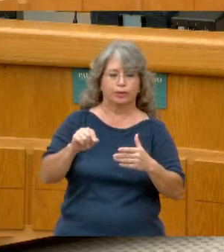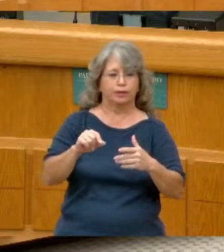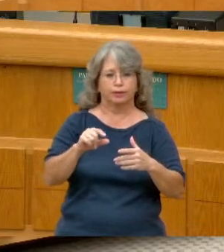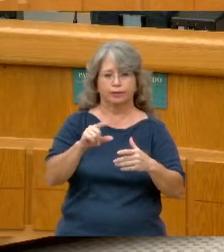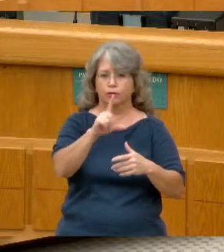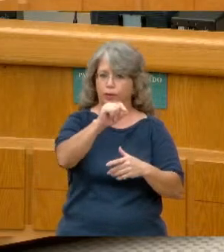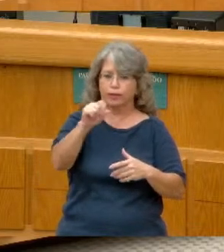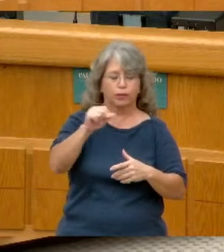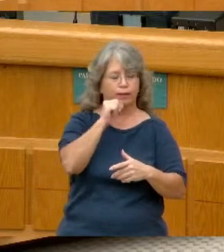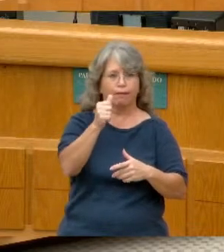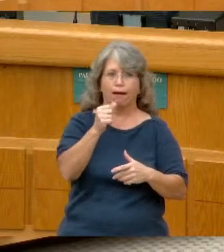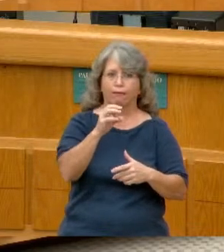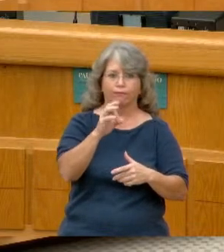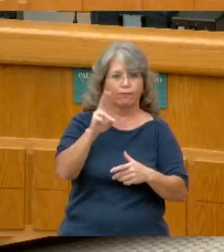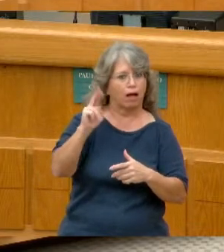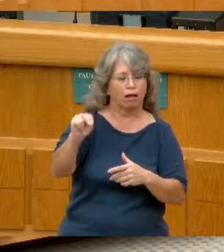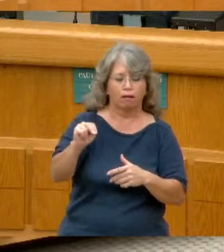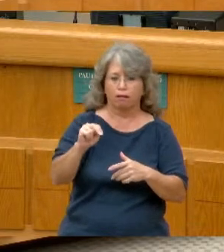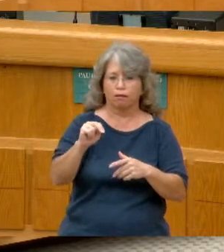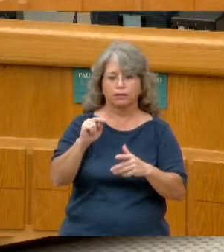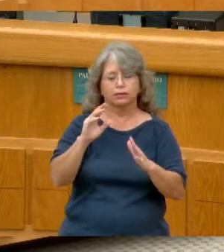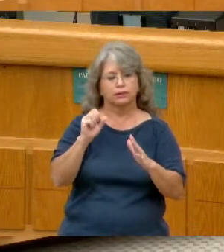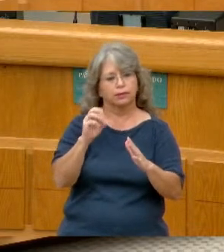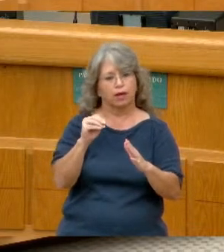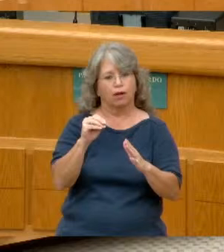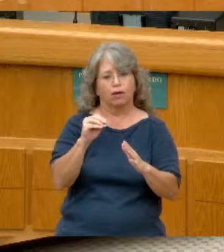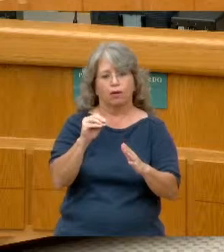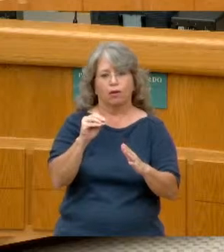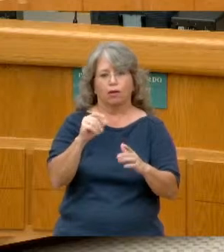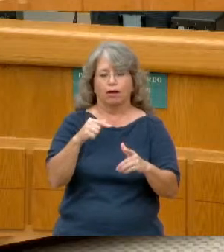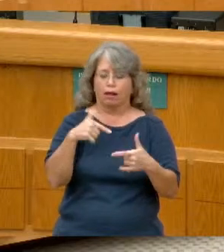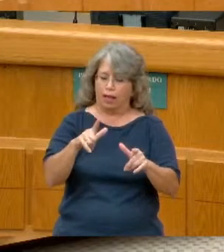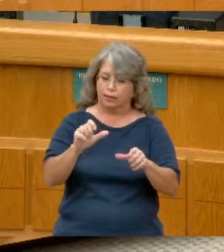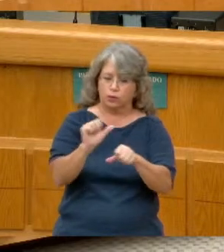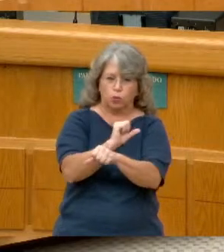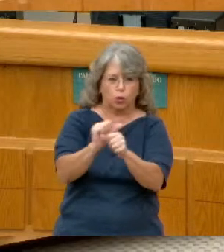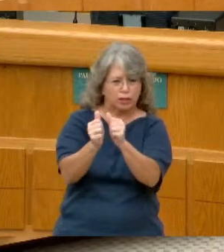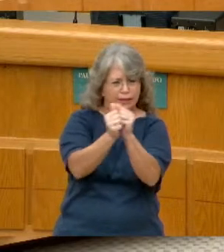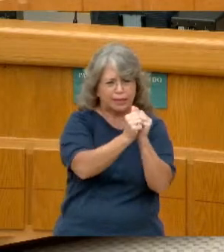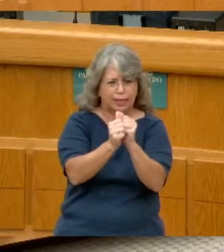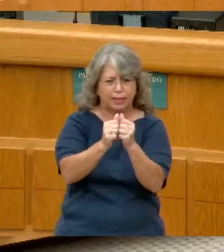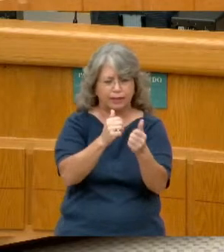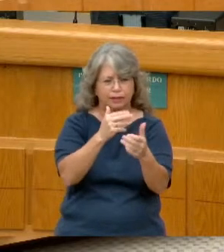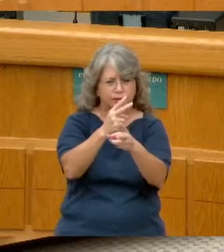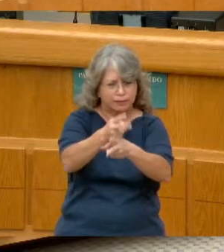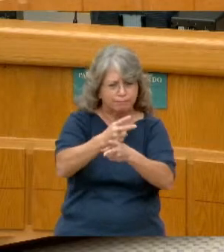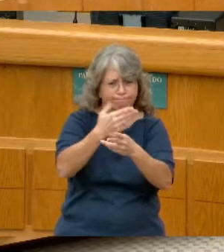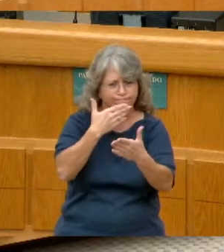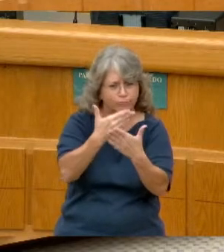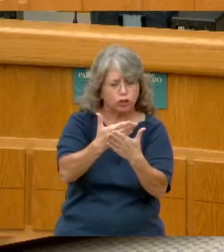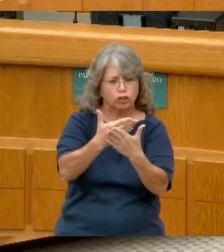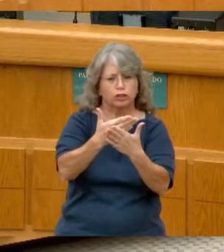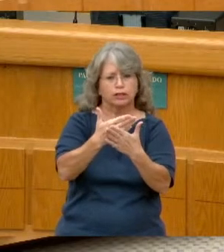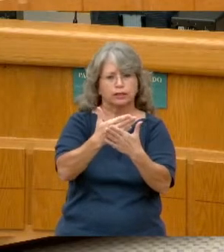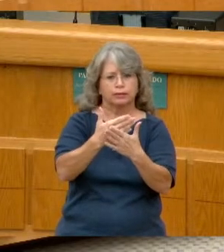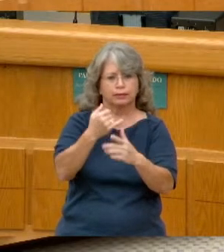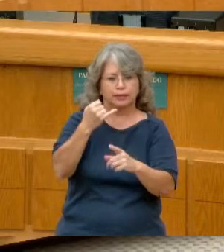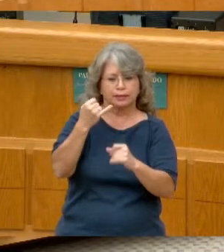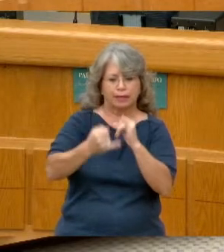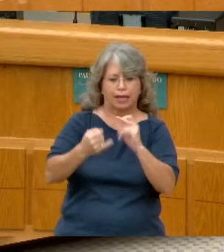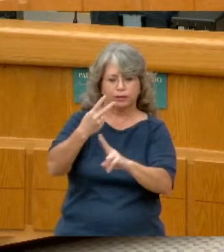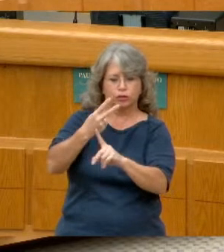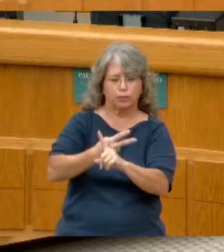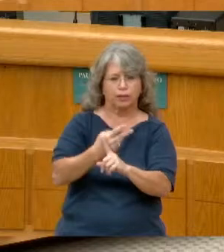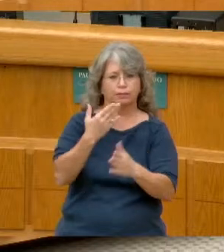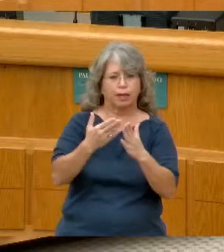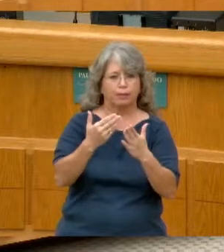fun. So let's work together here these last 2 months and try to hit the new year